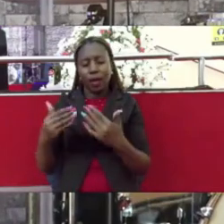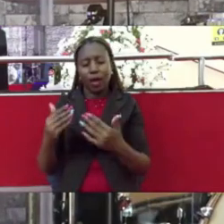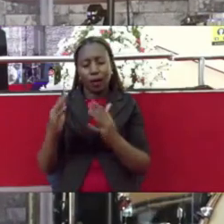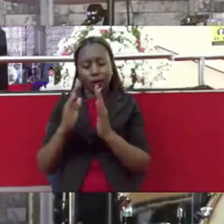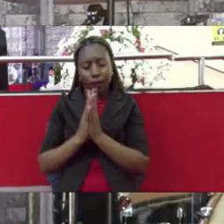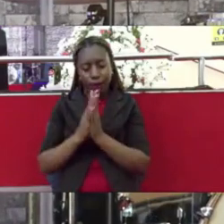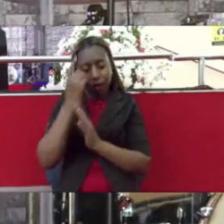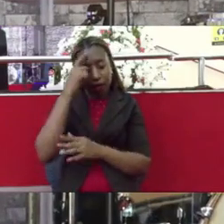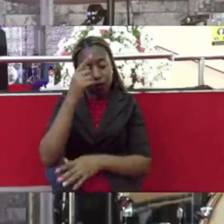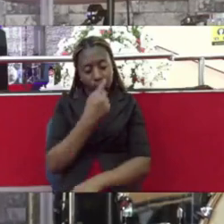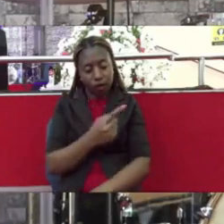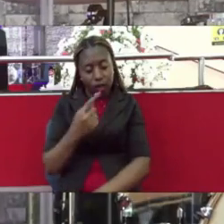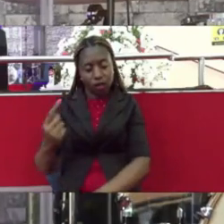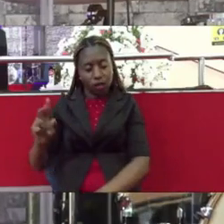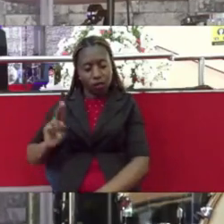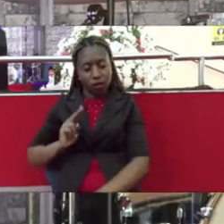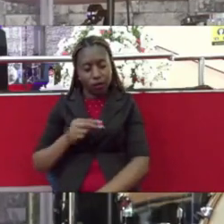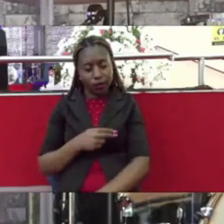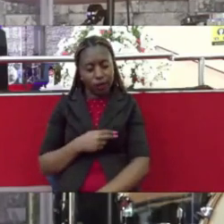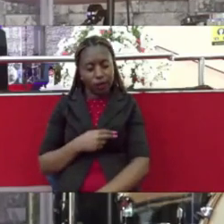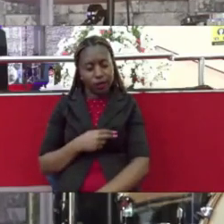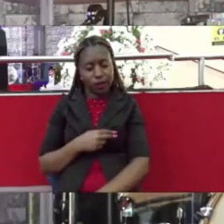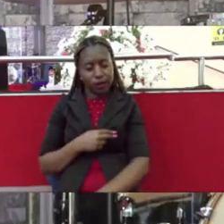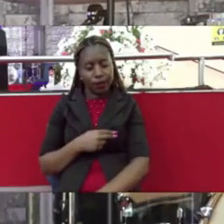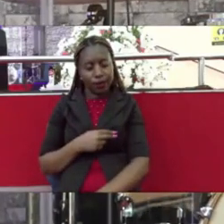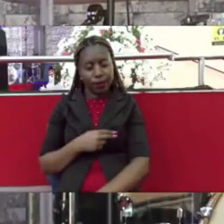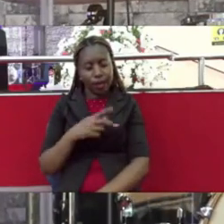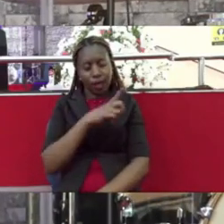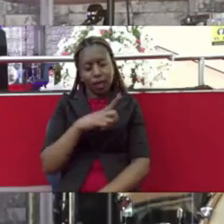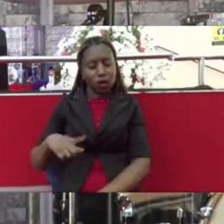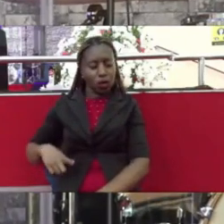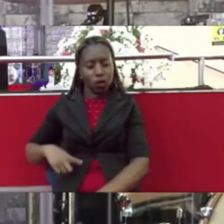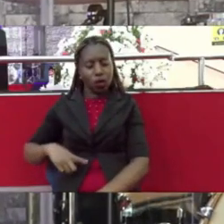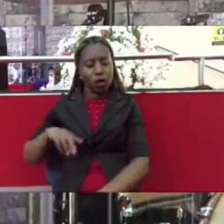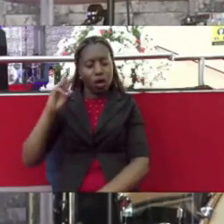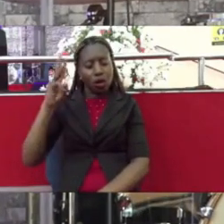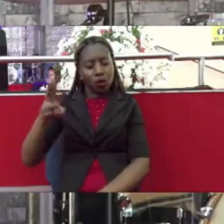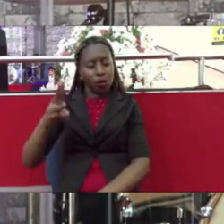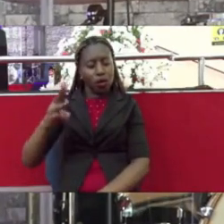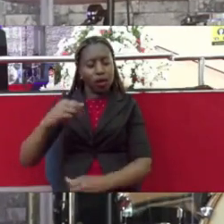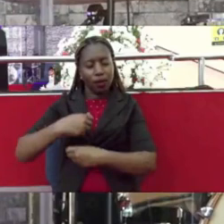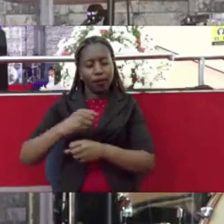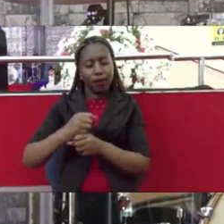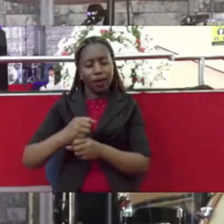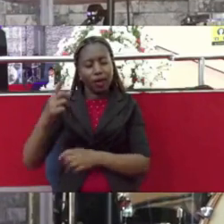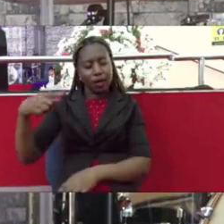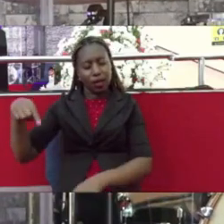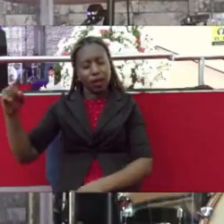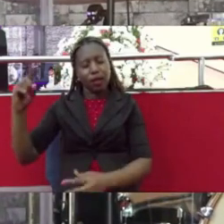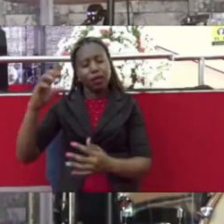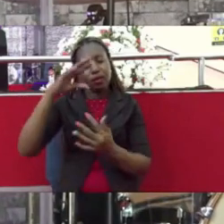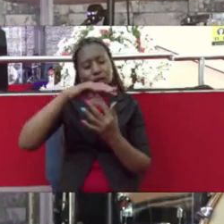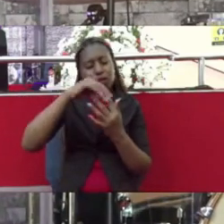us, King of Glory. Kani ninaomba kwa kila mmoja wetu Bwana. That Lord, you make the right choices. Ya kwamba tutaweza kufanya maamuzi iliyo ya busara.